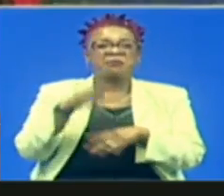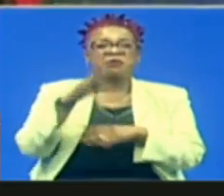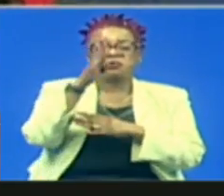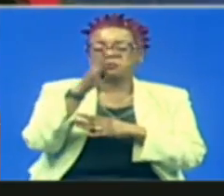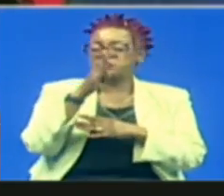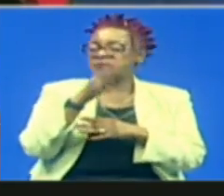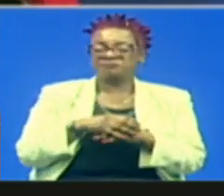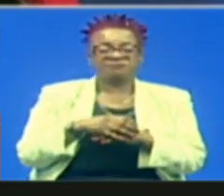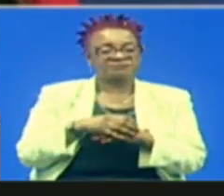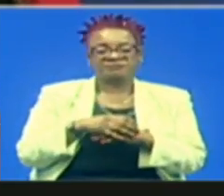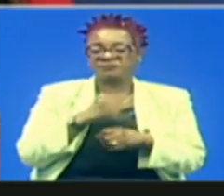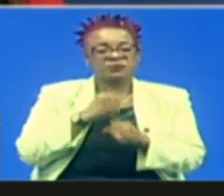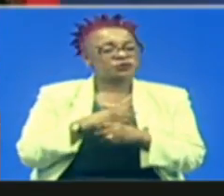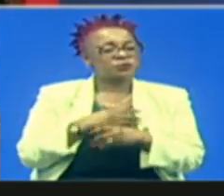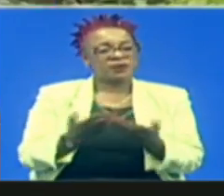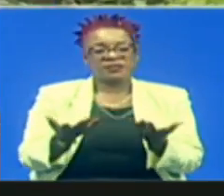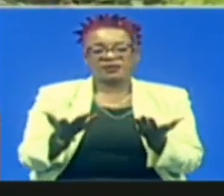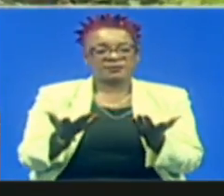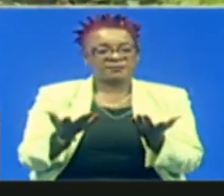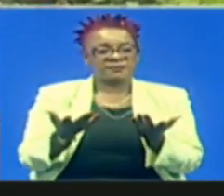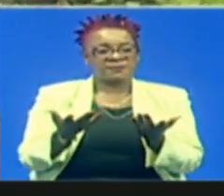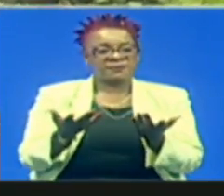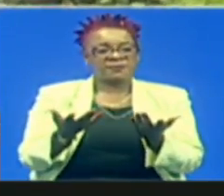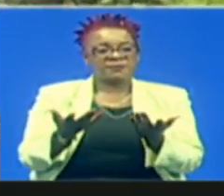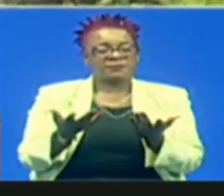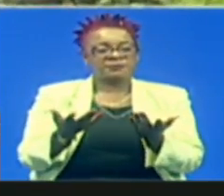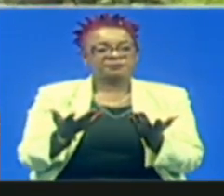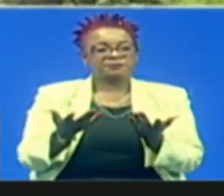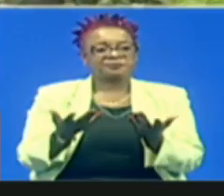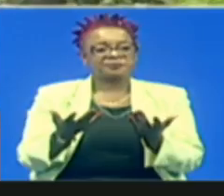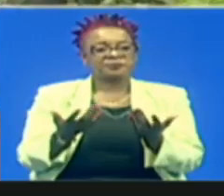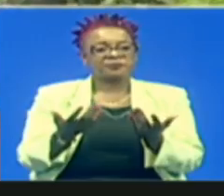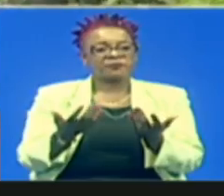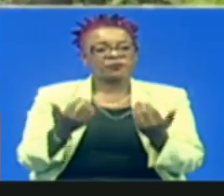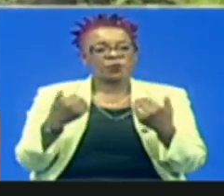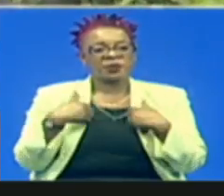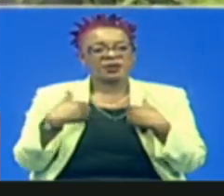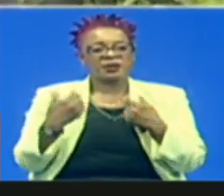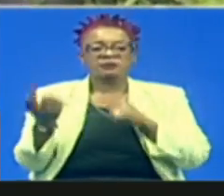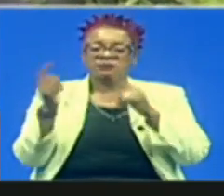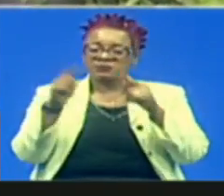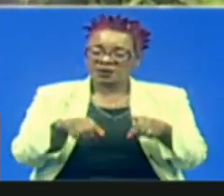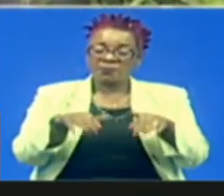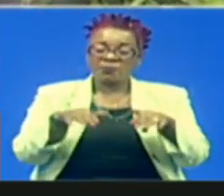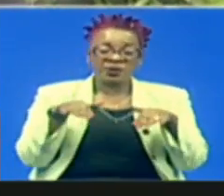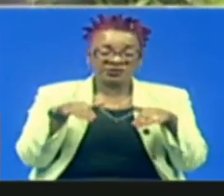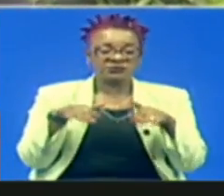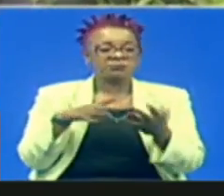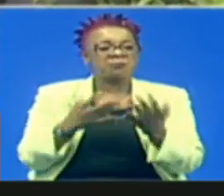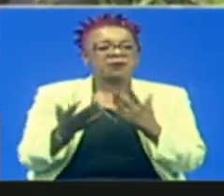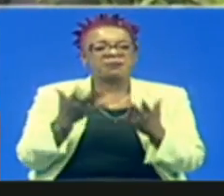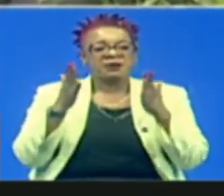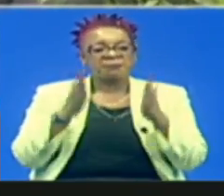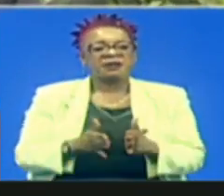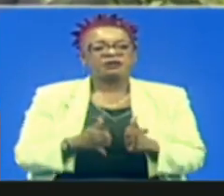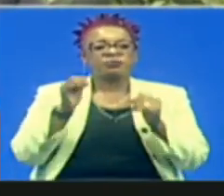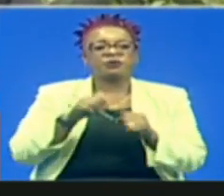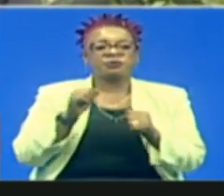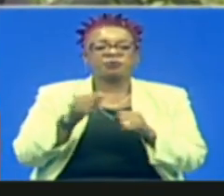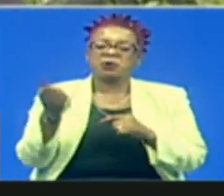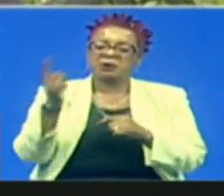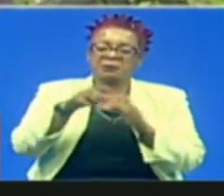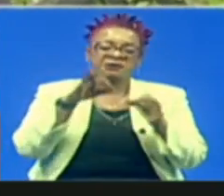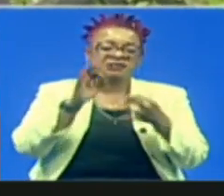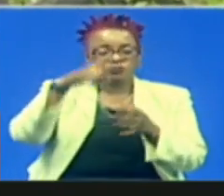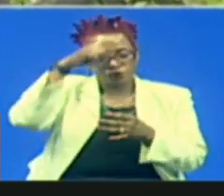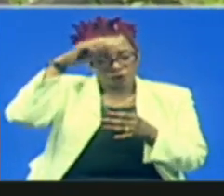no reprieve in sight. Hapa hivi si ukuja, tunategea, mtu anaweza toka huko, jua kali ikiwa na